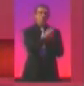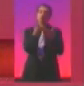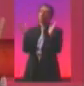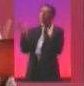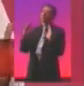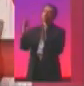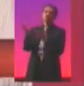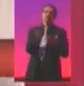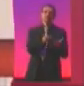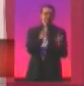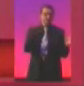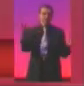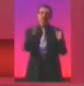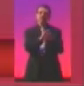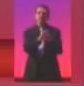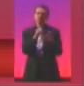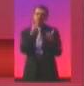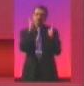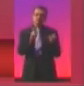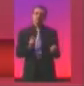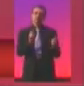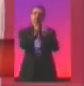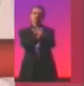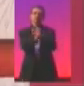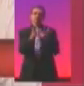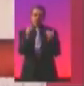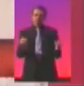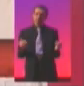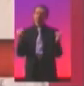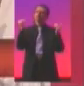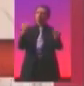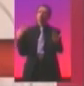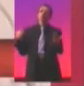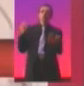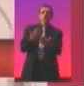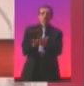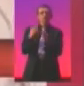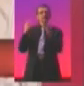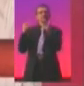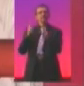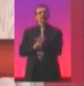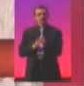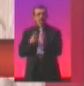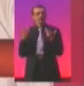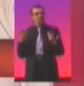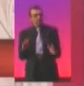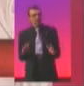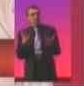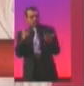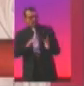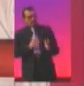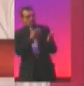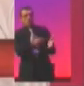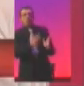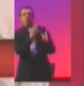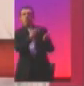to change. And it's because of the major steps forward we've made over the last decade that we can now offer to